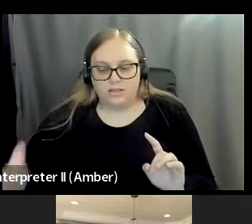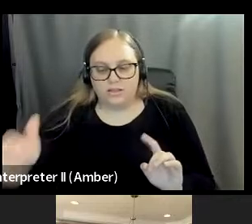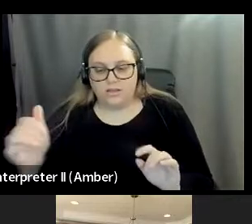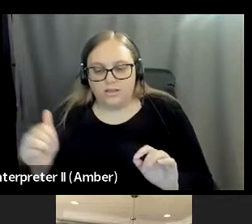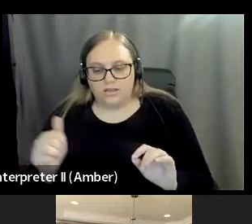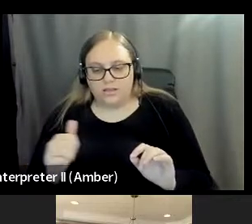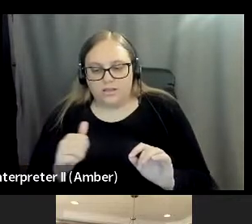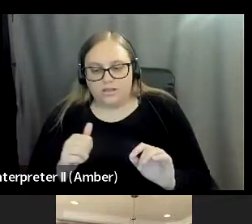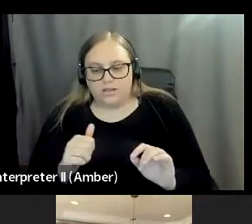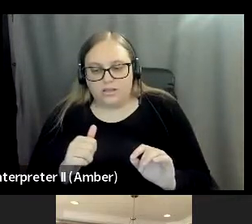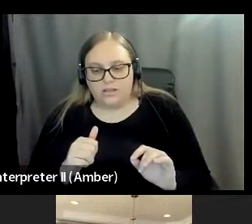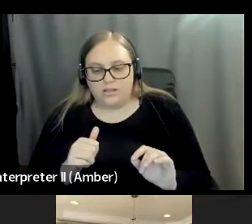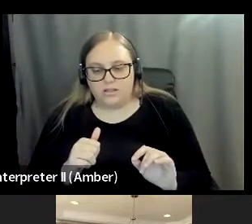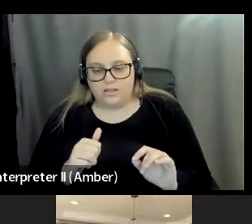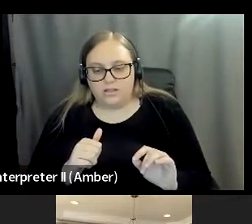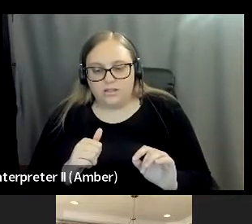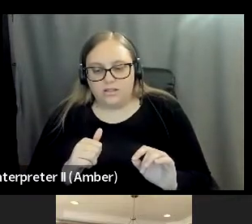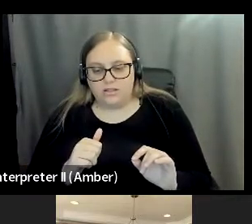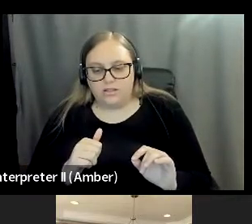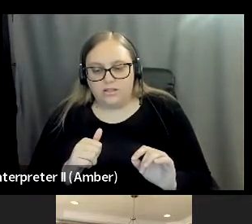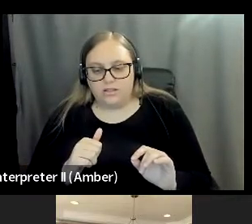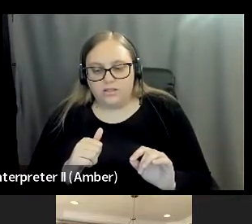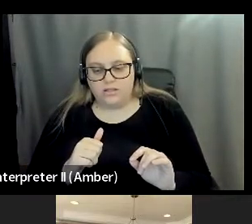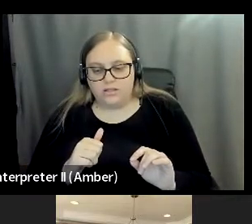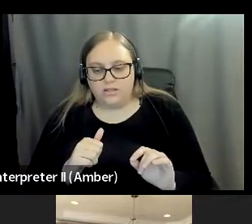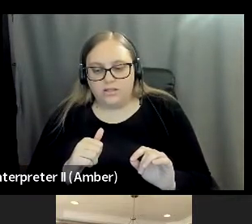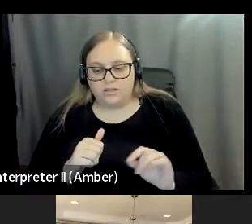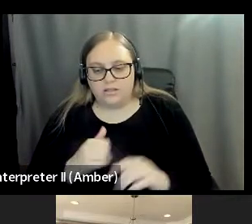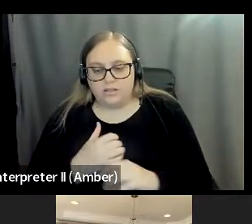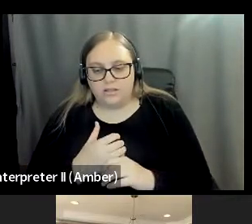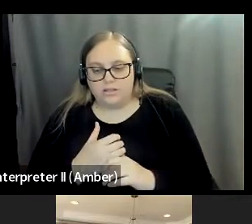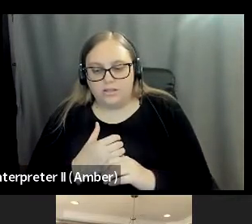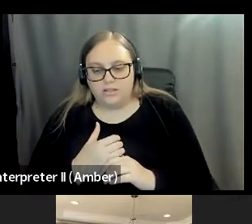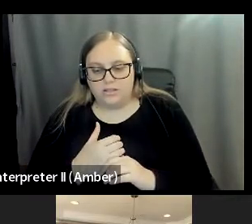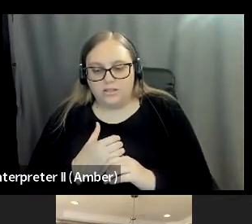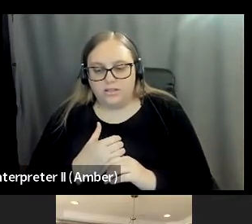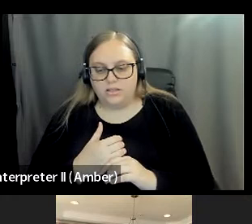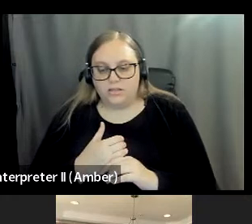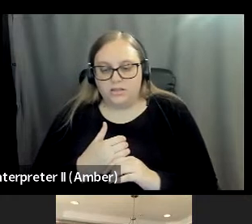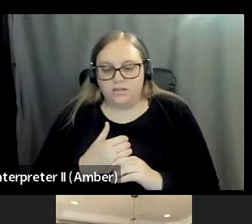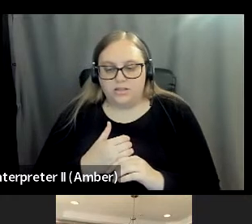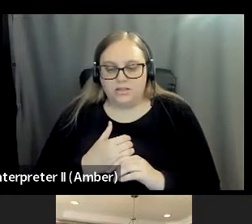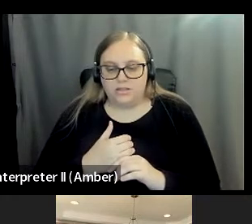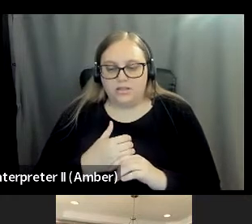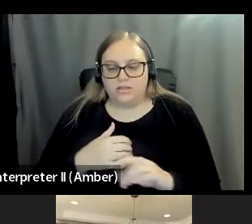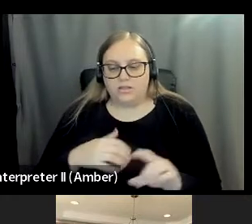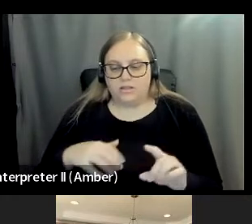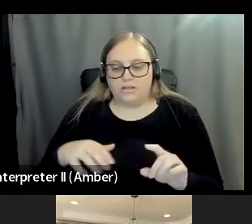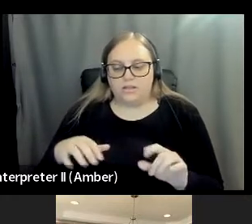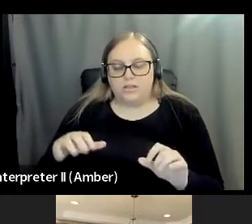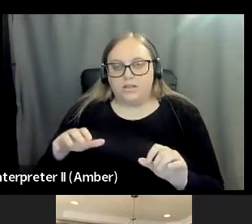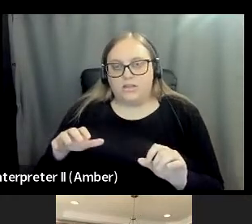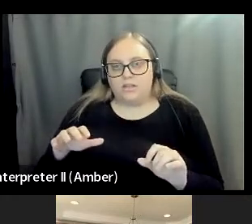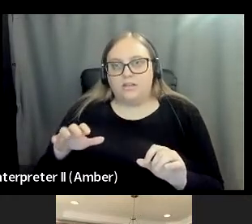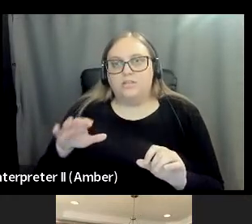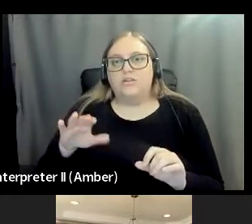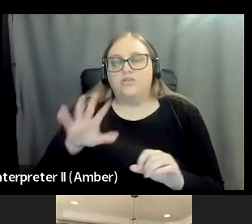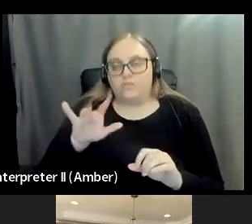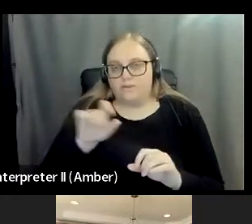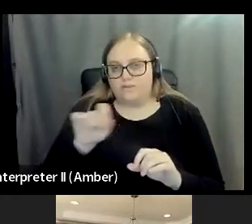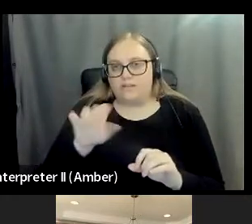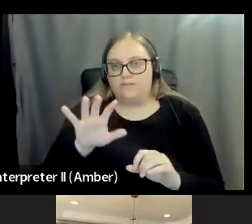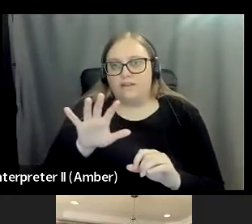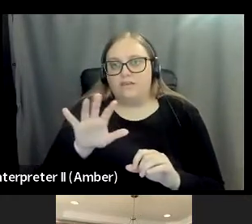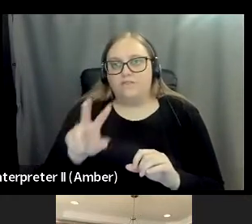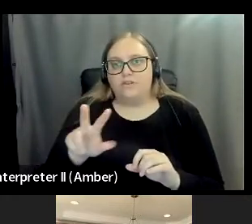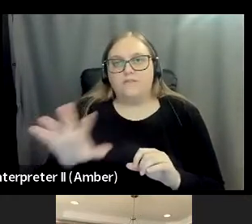what we have, but there are no amendments on the declaration. Okay, and Councilmember White has moved it. So we have PR 25-535 before